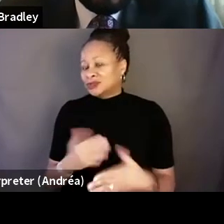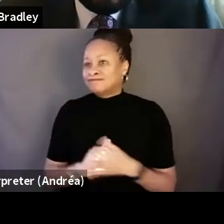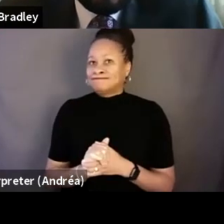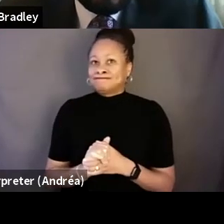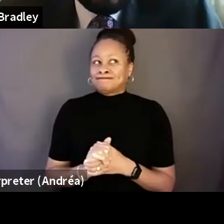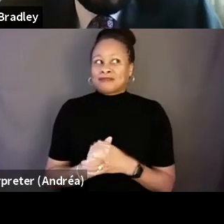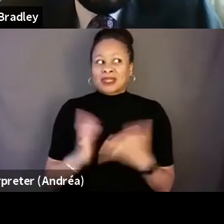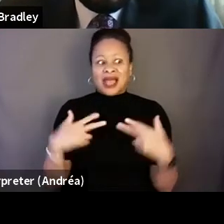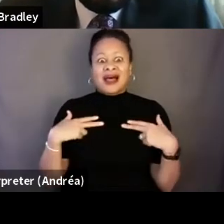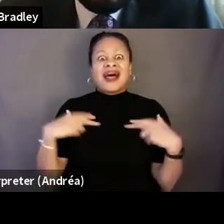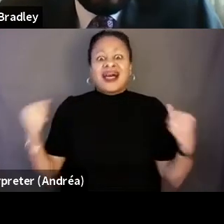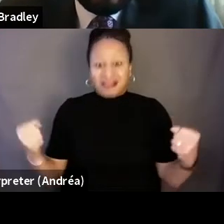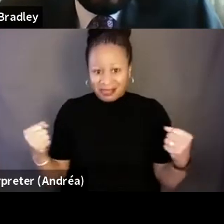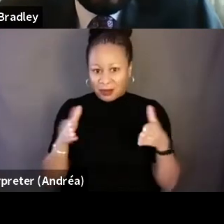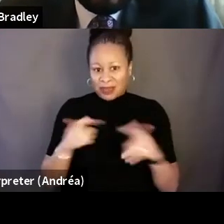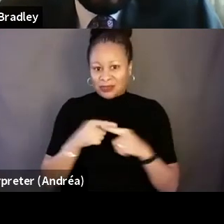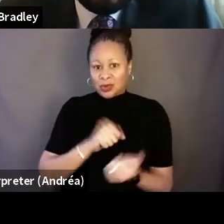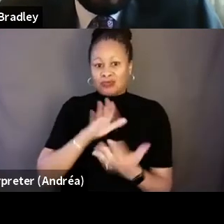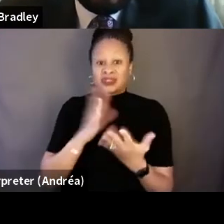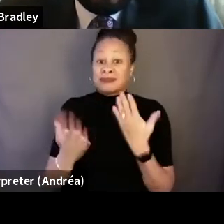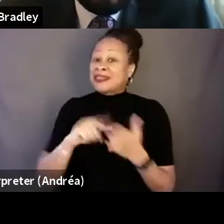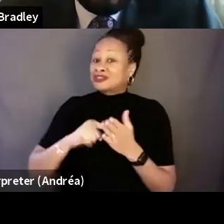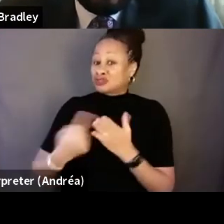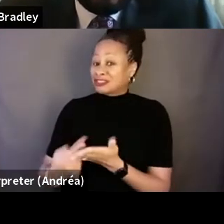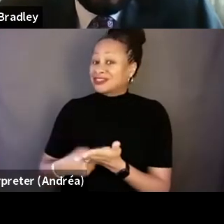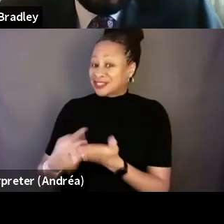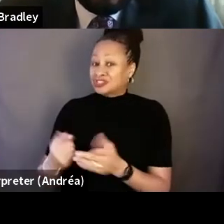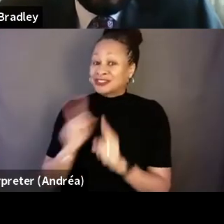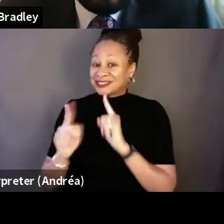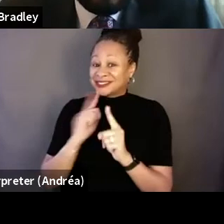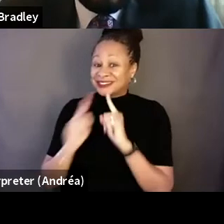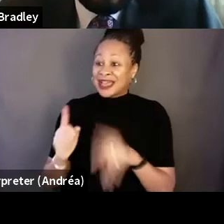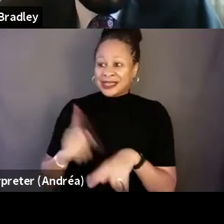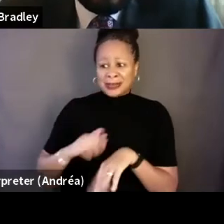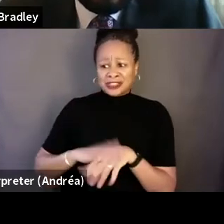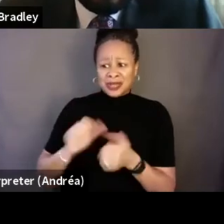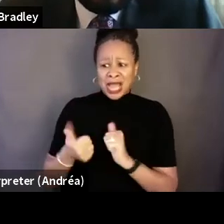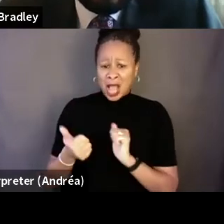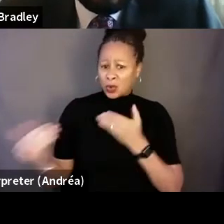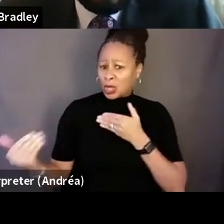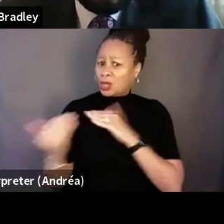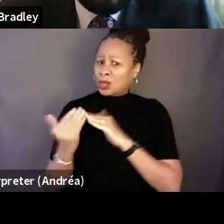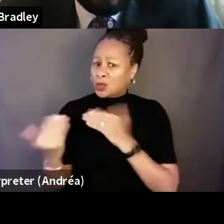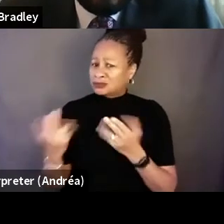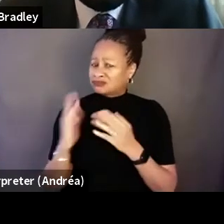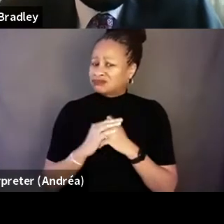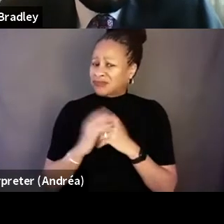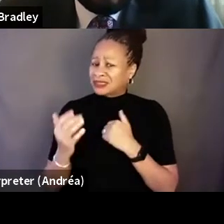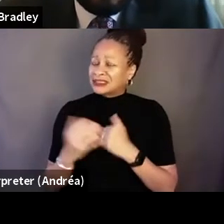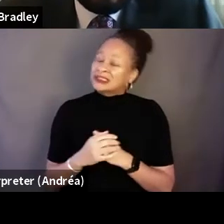way of approaching it. And that might start off the dialogue. It depends on how close you are with your coworkers too. You know, you might